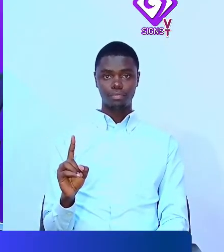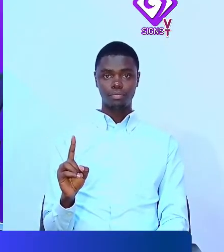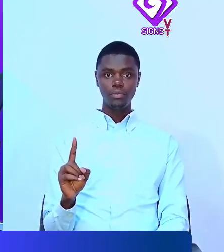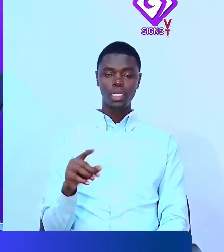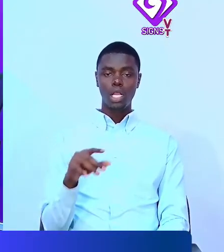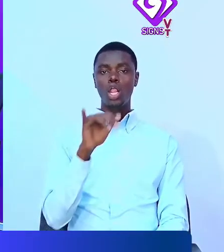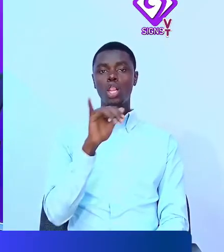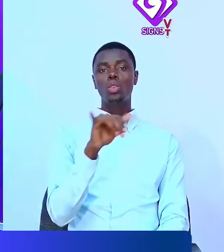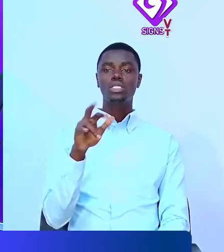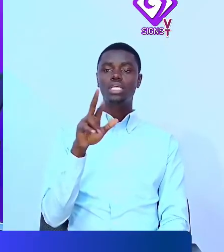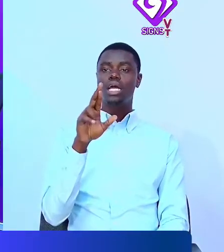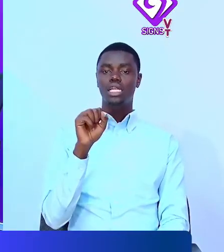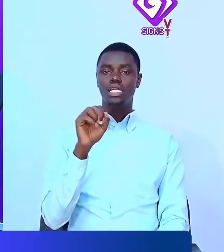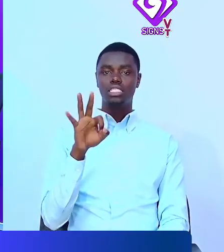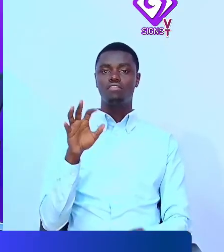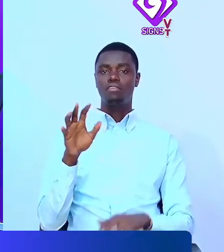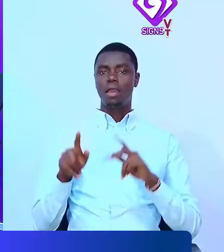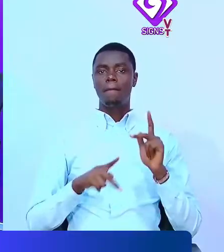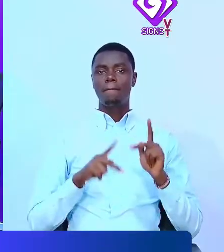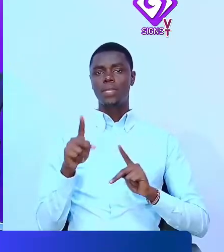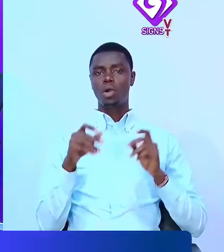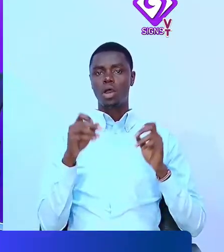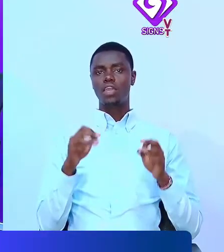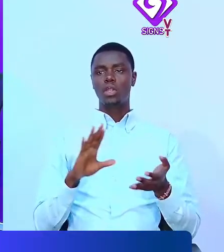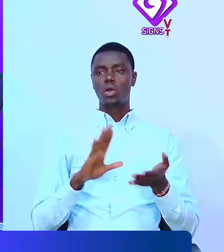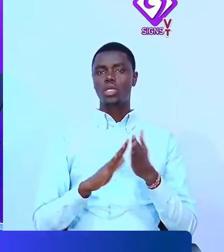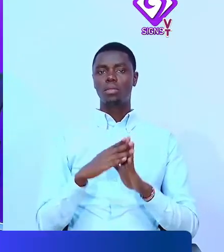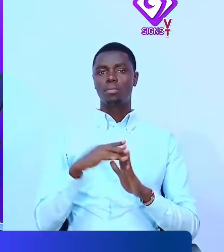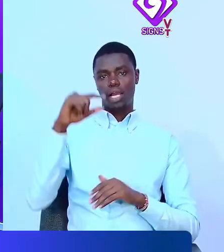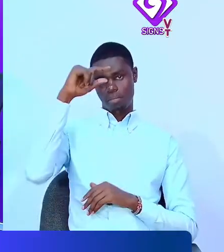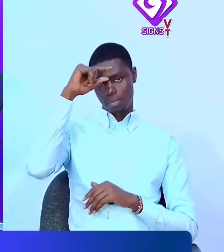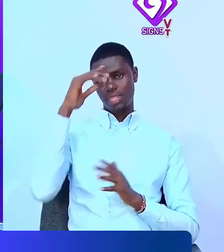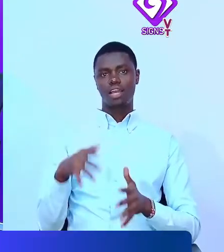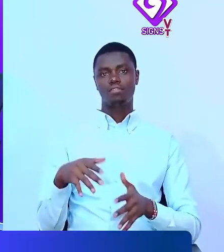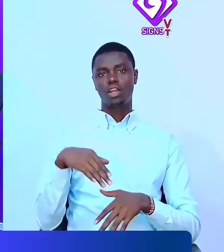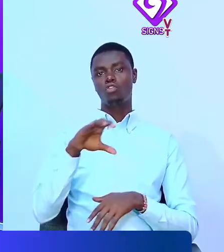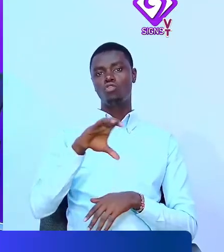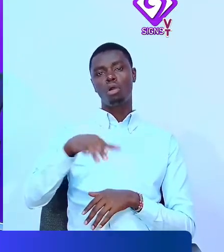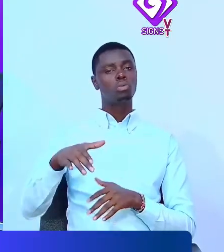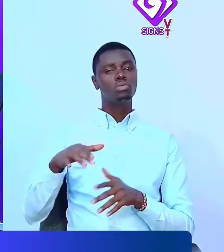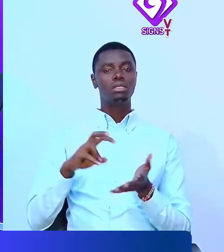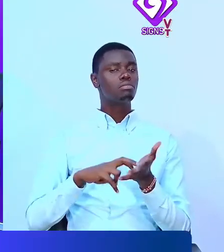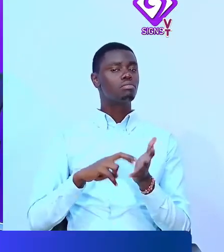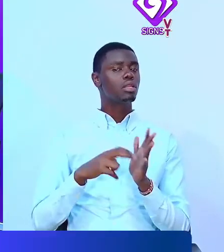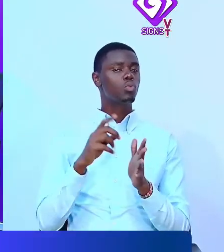those RSF people, what if they become a governor of your county?